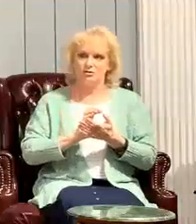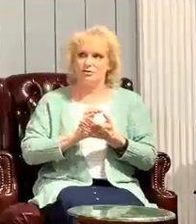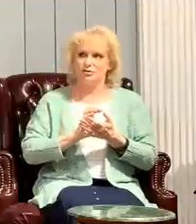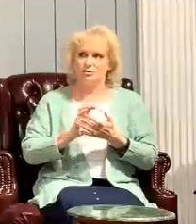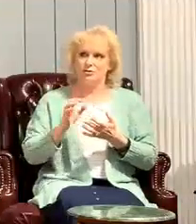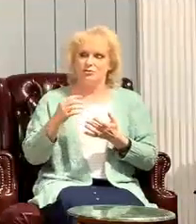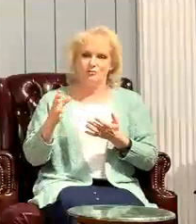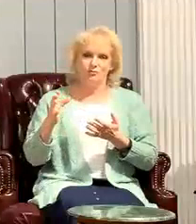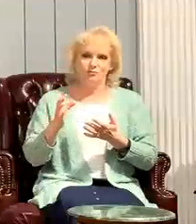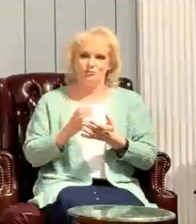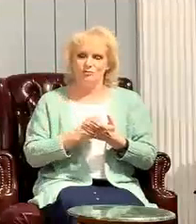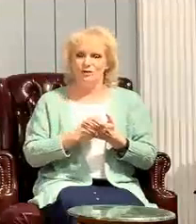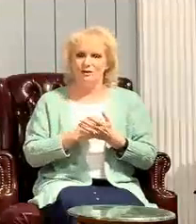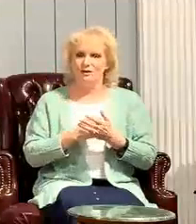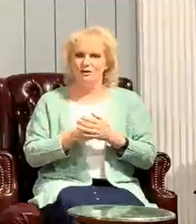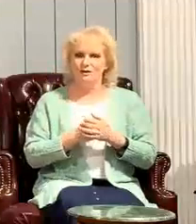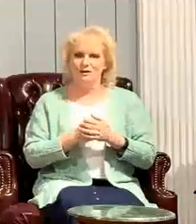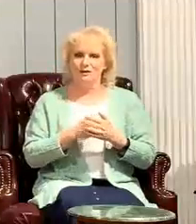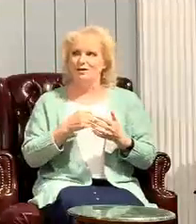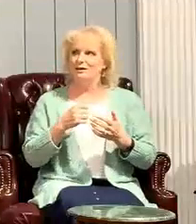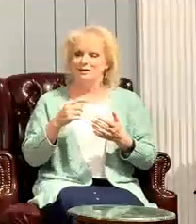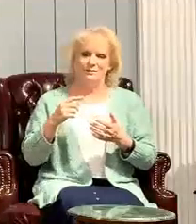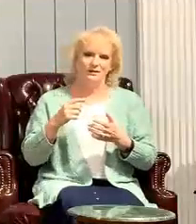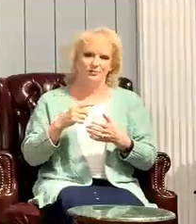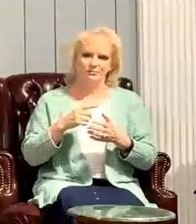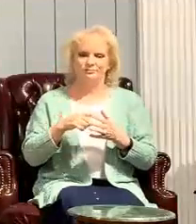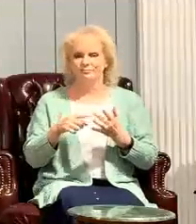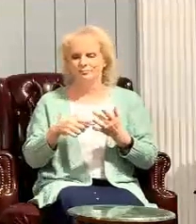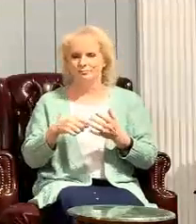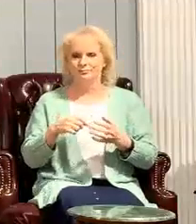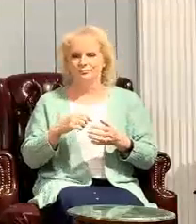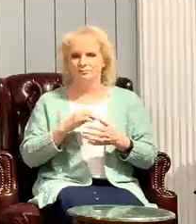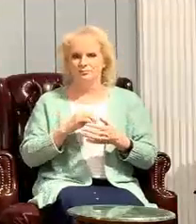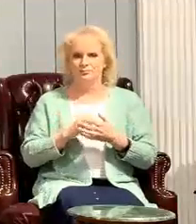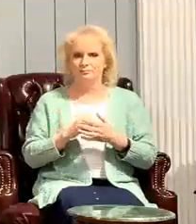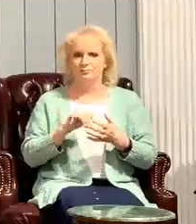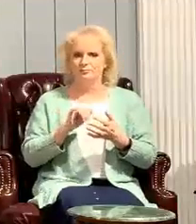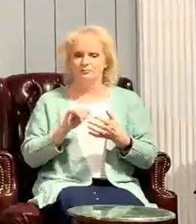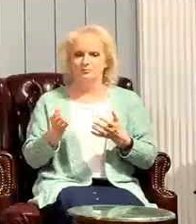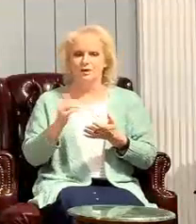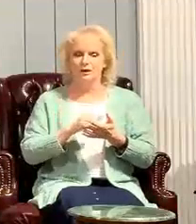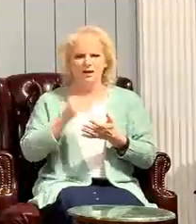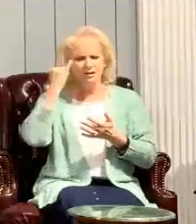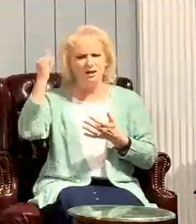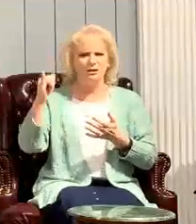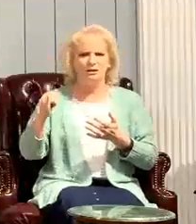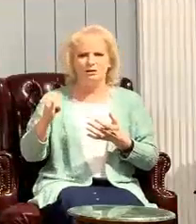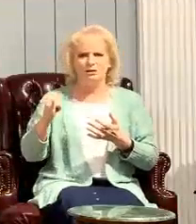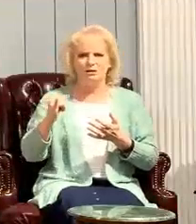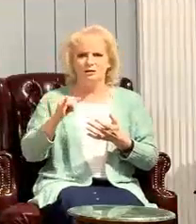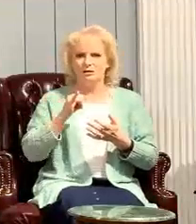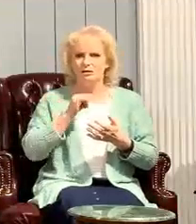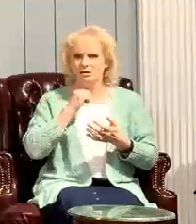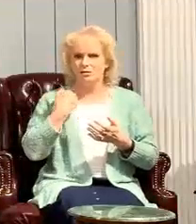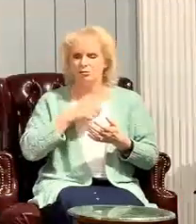doctor fee was to take over to get his roseola taken care of. But that whole, you know, again, the idea of